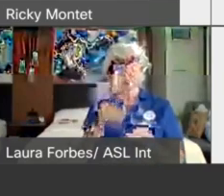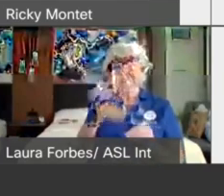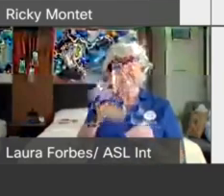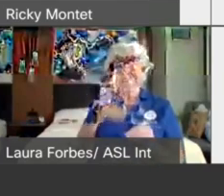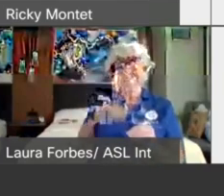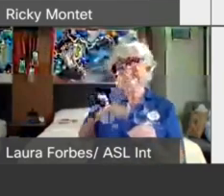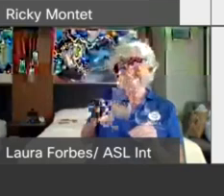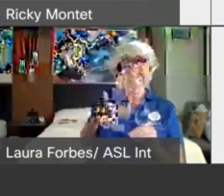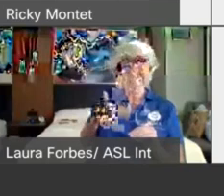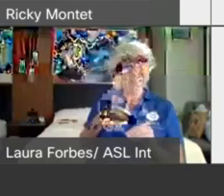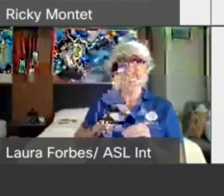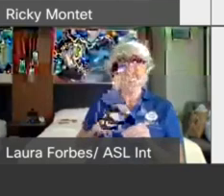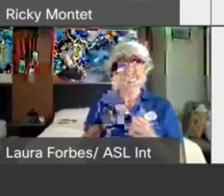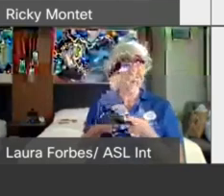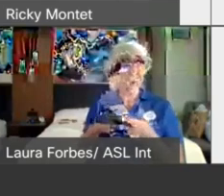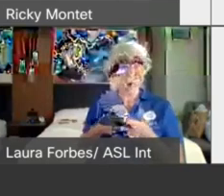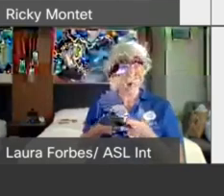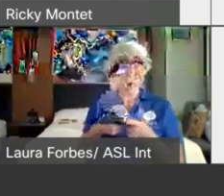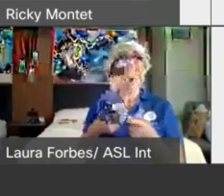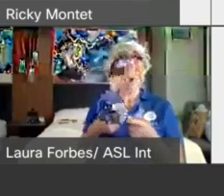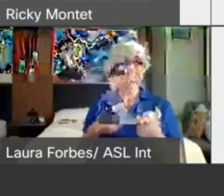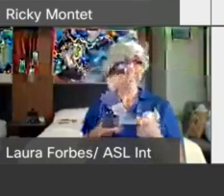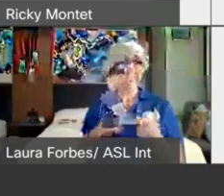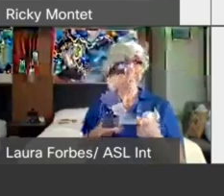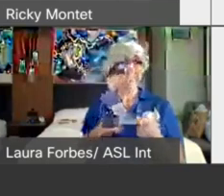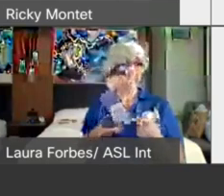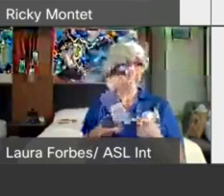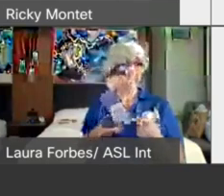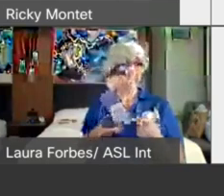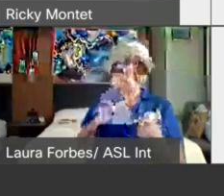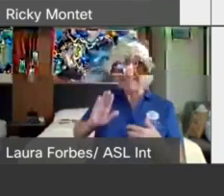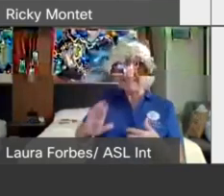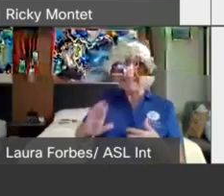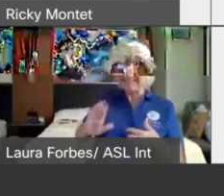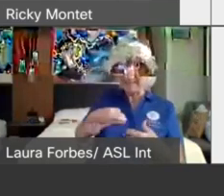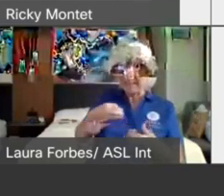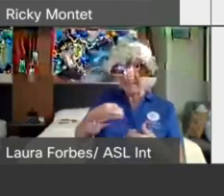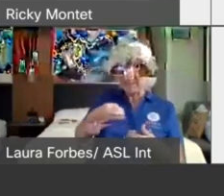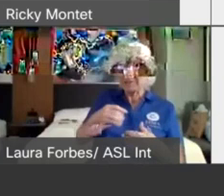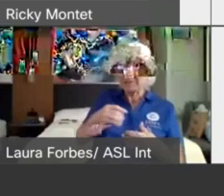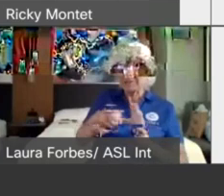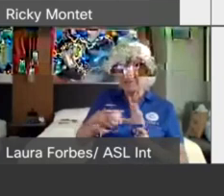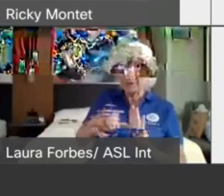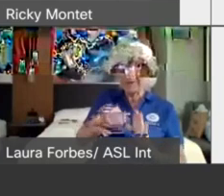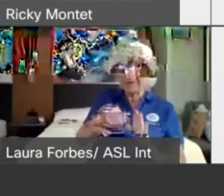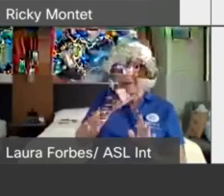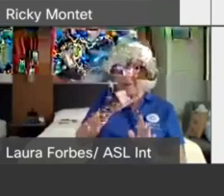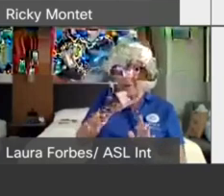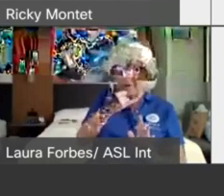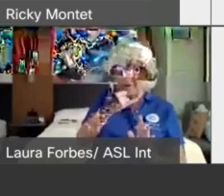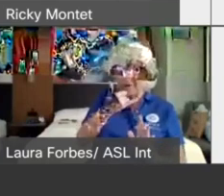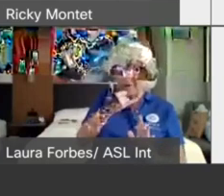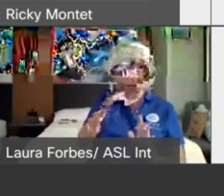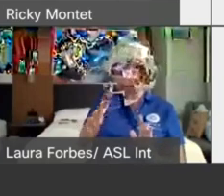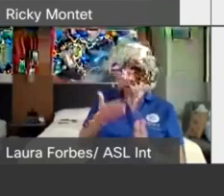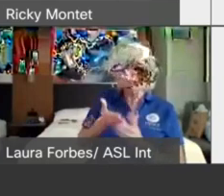but I had a generator. His application is showing an error and won't go through. Is that because I have him